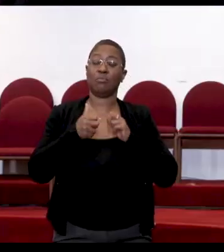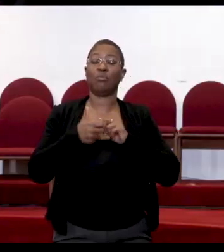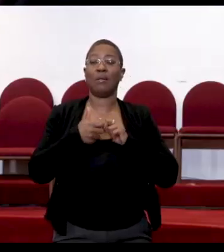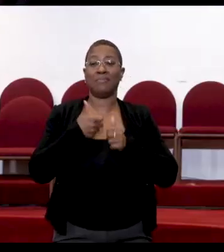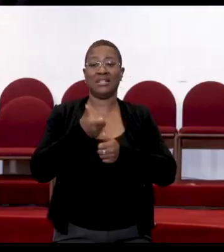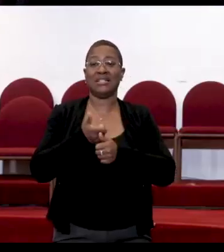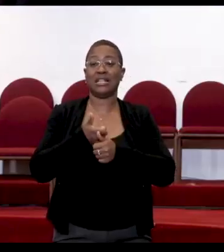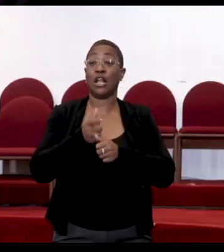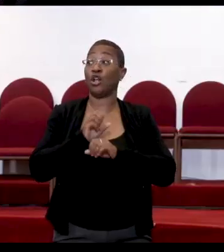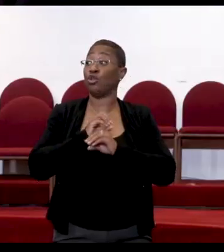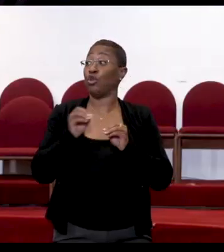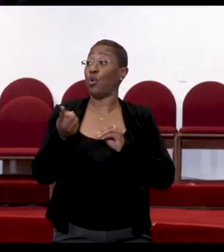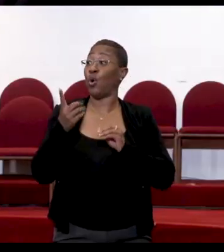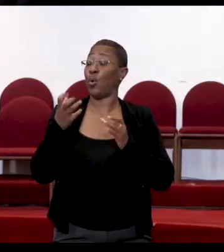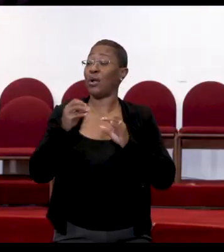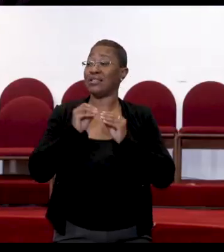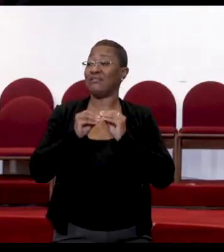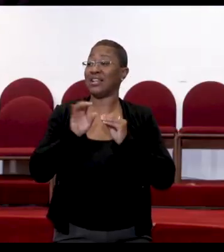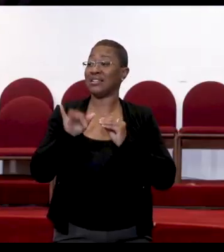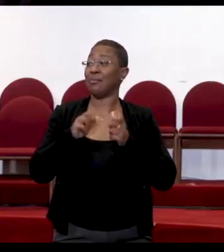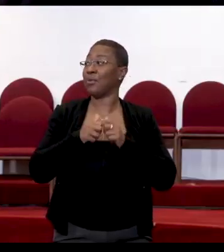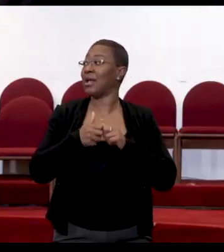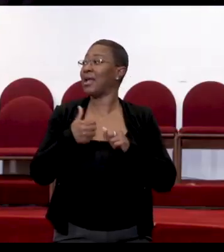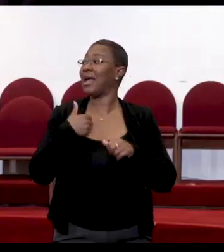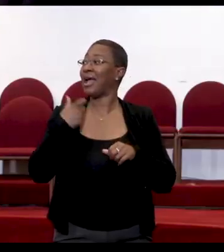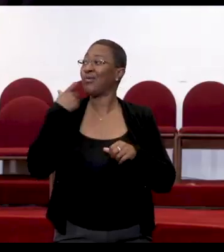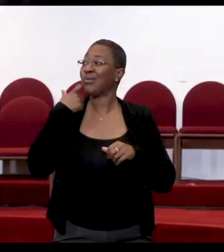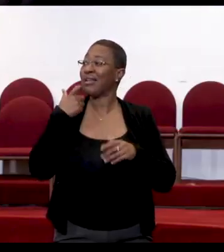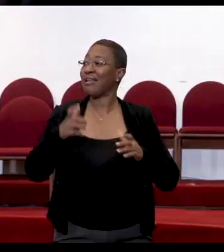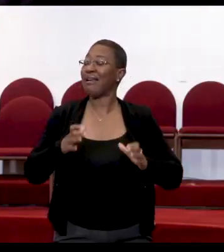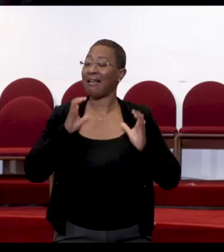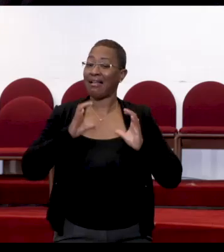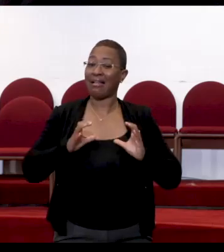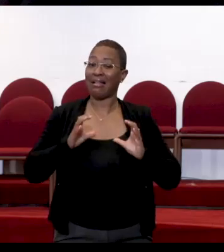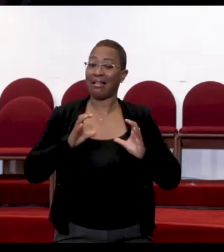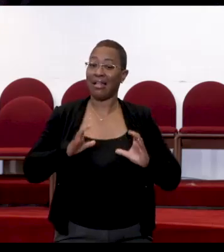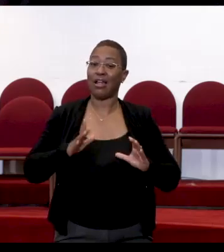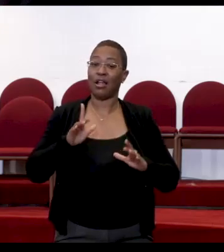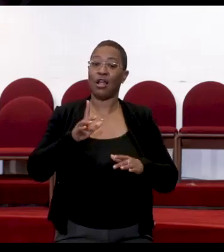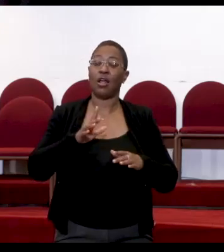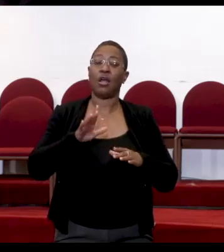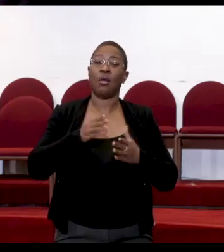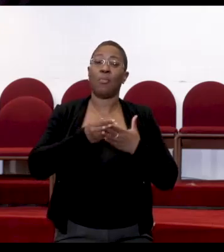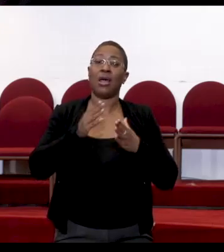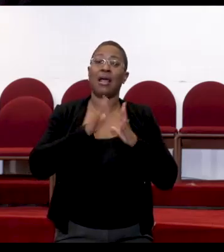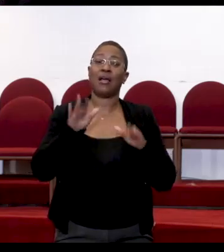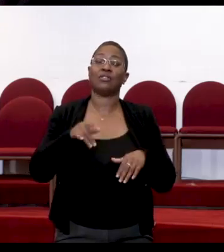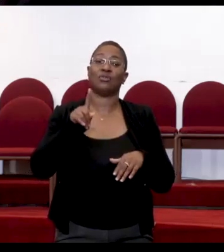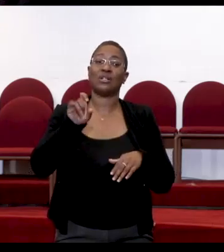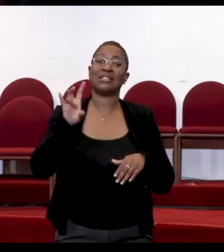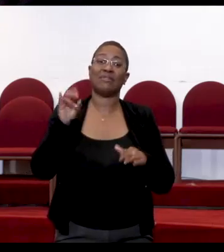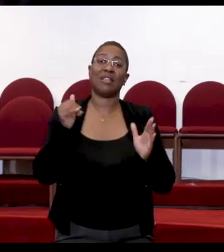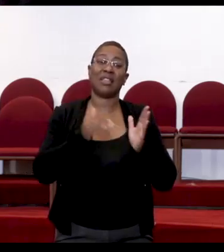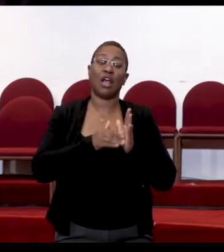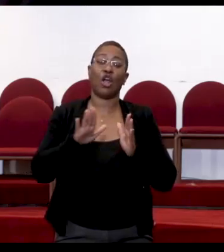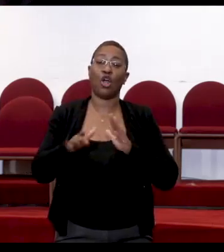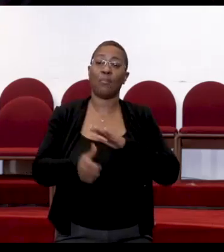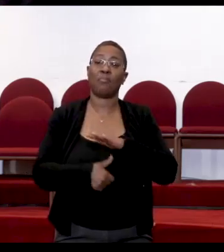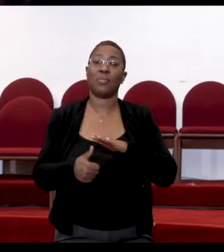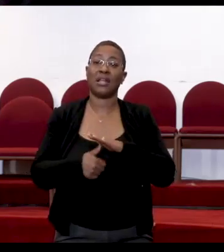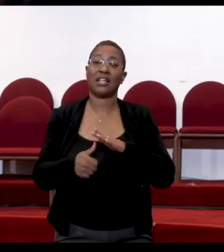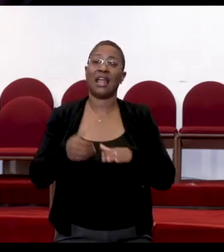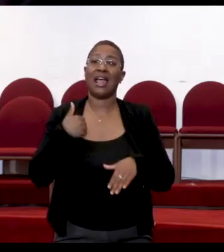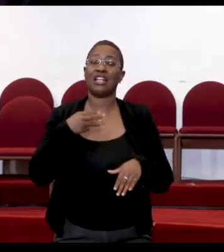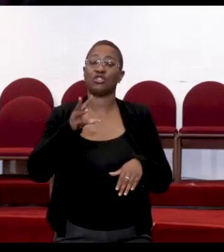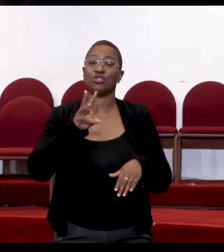that nobody wants to fix. I just got a client just bought a house for $170,000. Her basement got raw